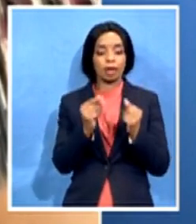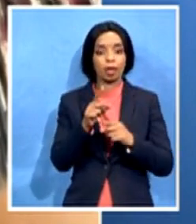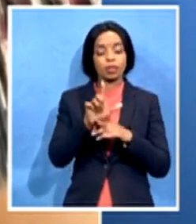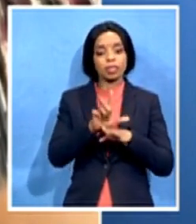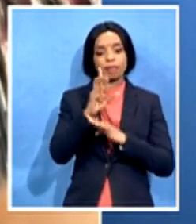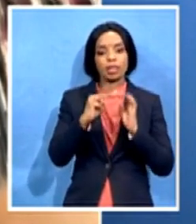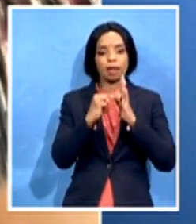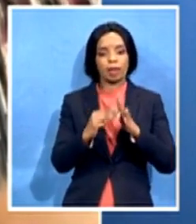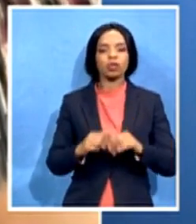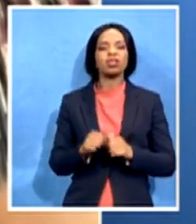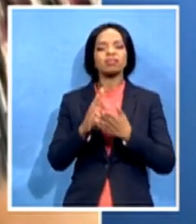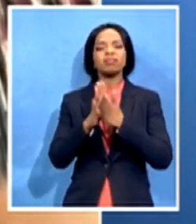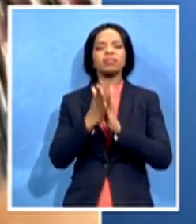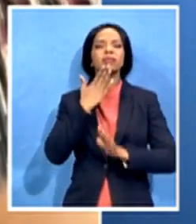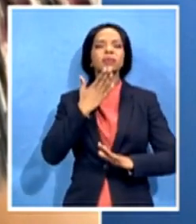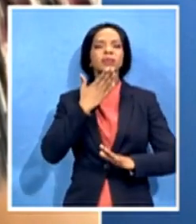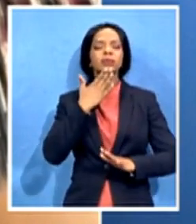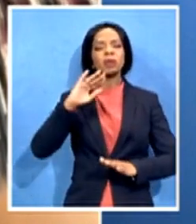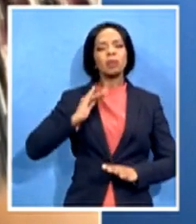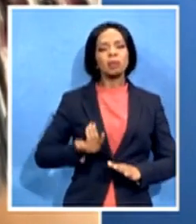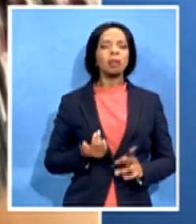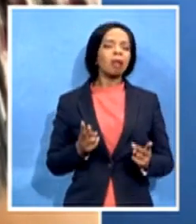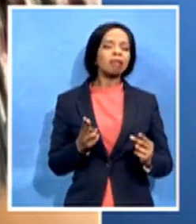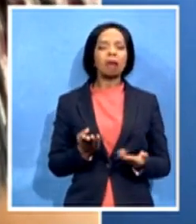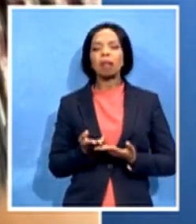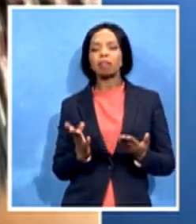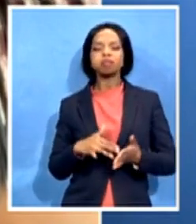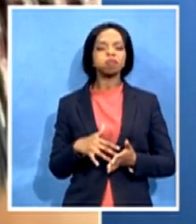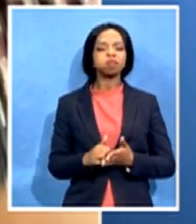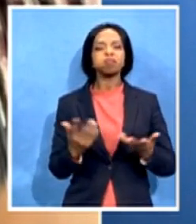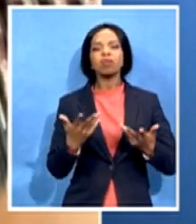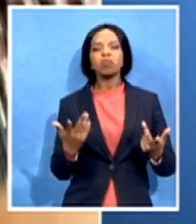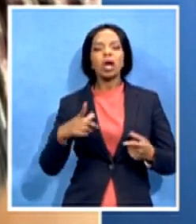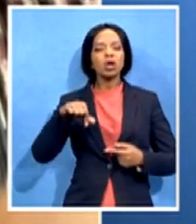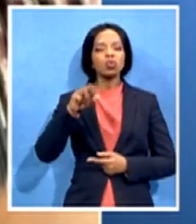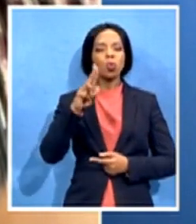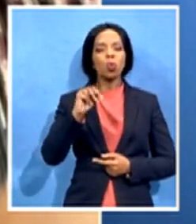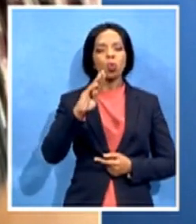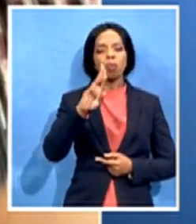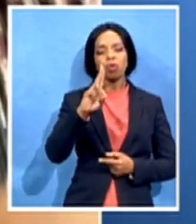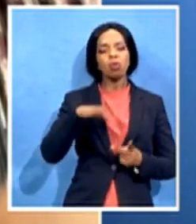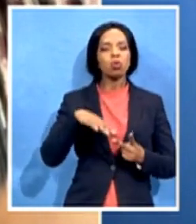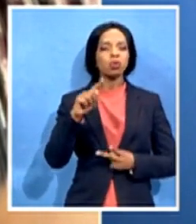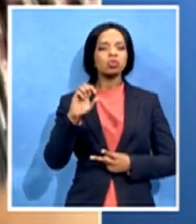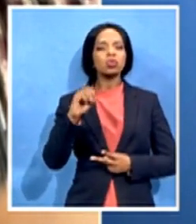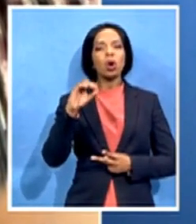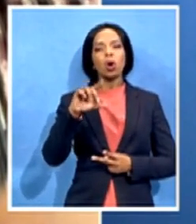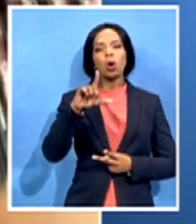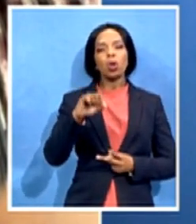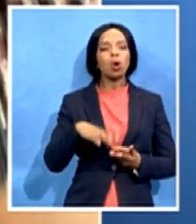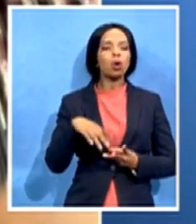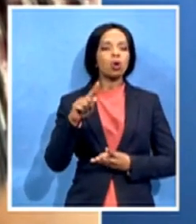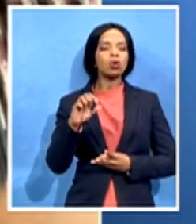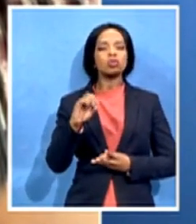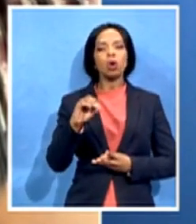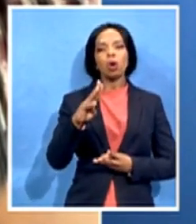Kunu, Kumbu, Tsolo, Tsomo, and so on. So the situation is very, very critical.